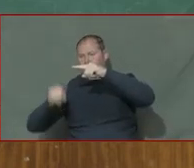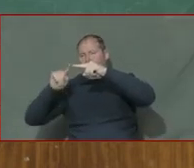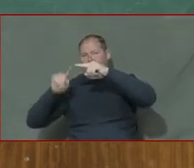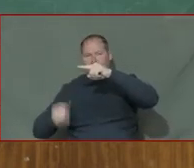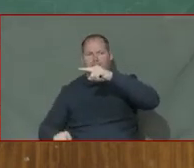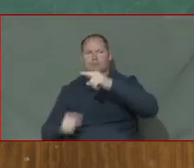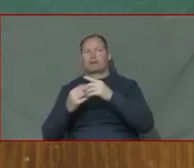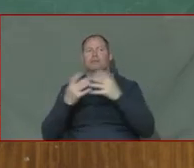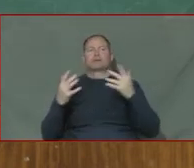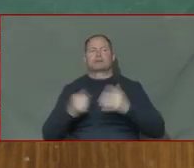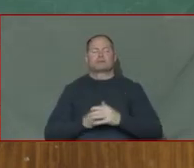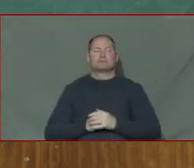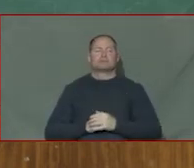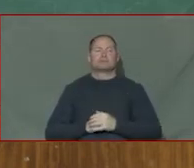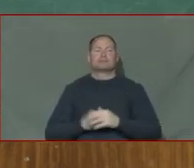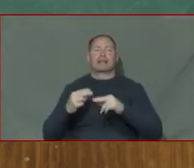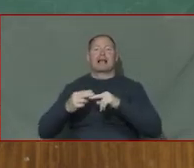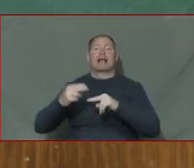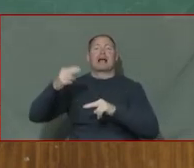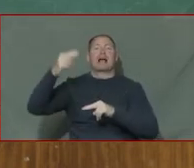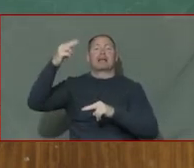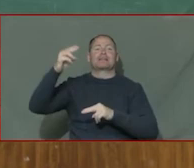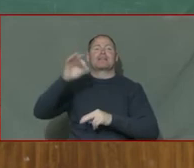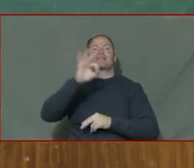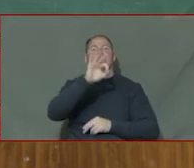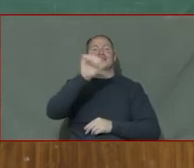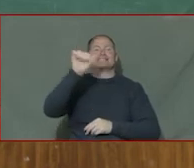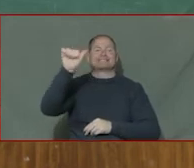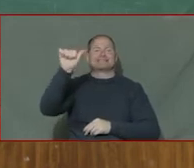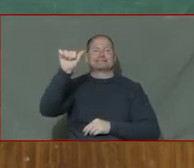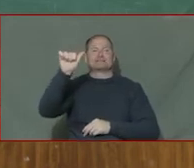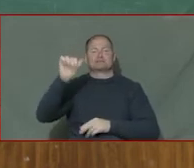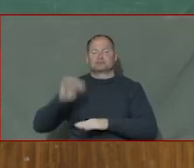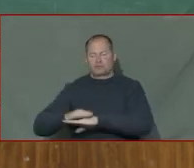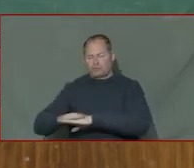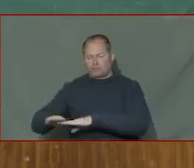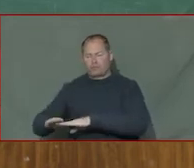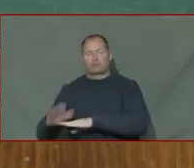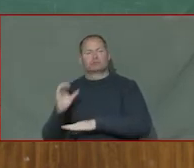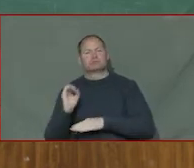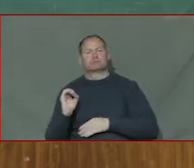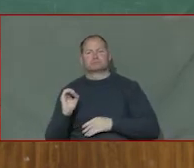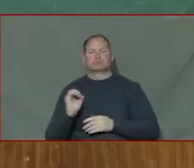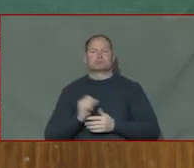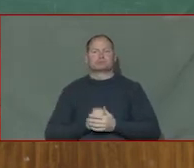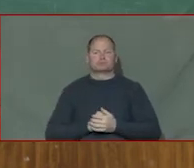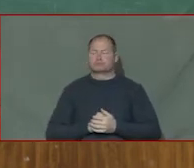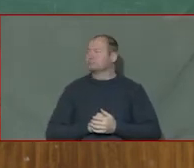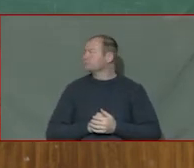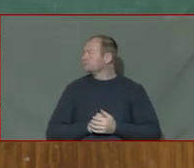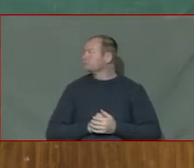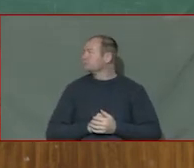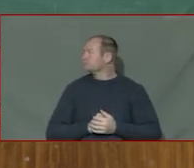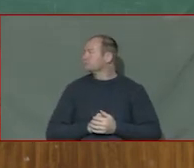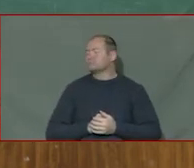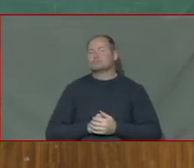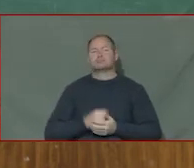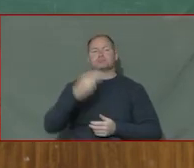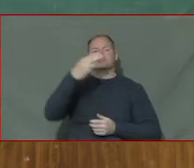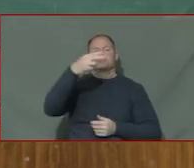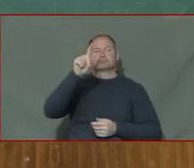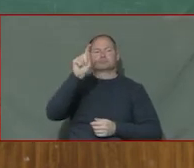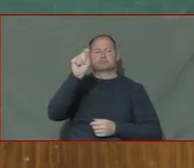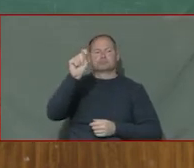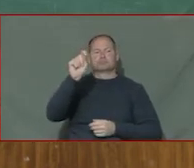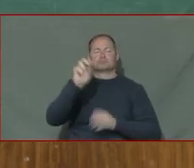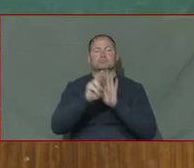the height is 36. The floor is, height is 0, correct? So ht represents